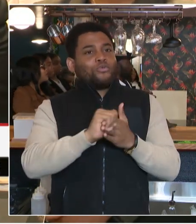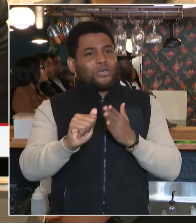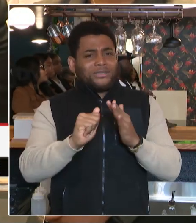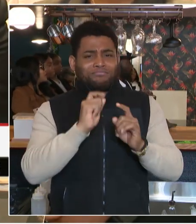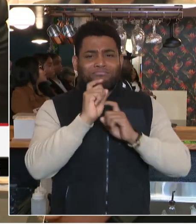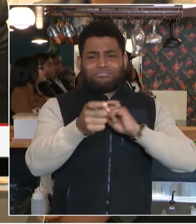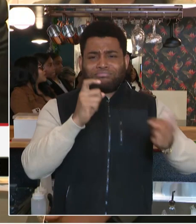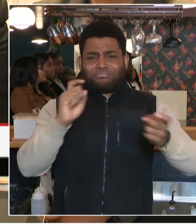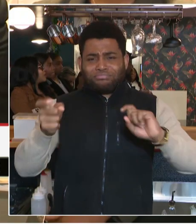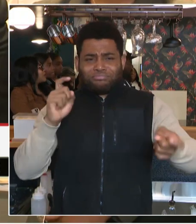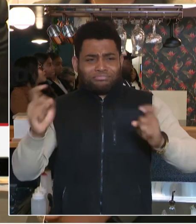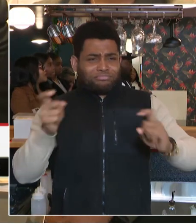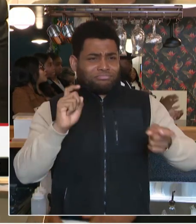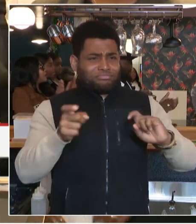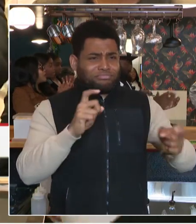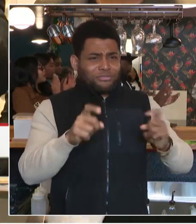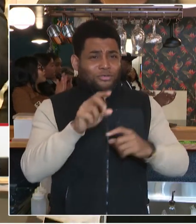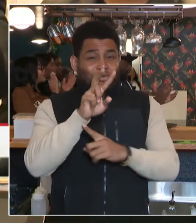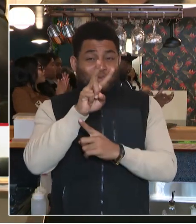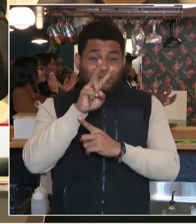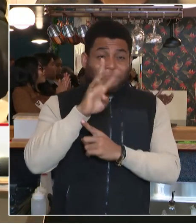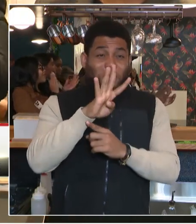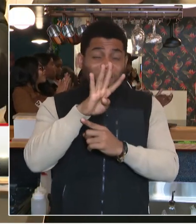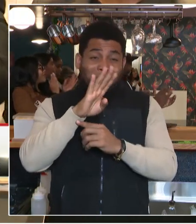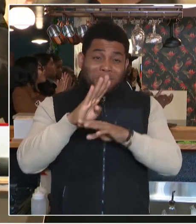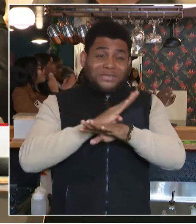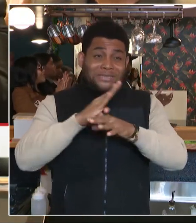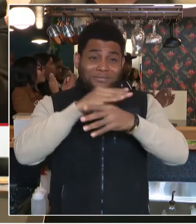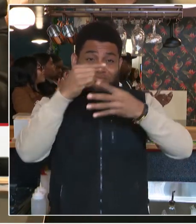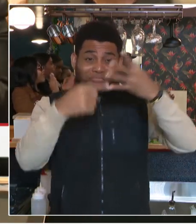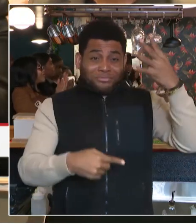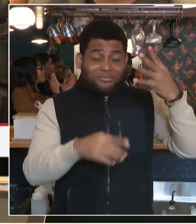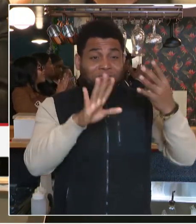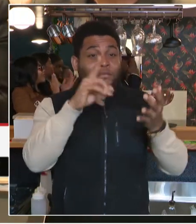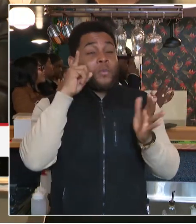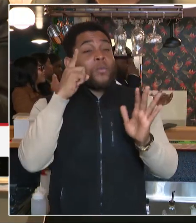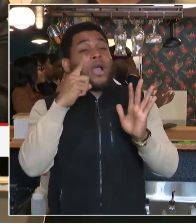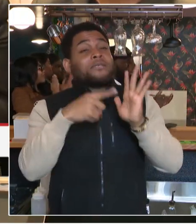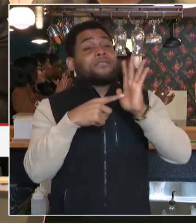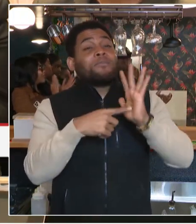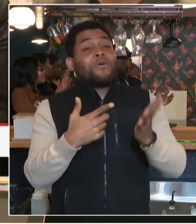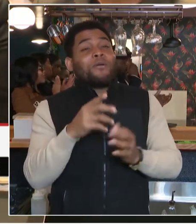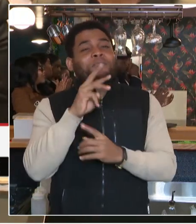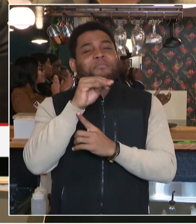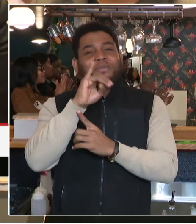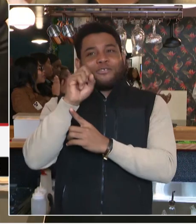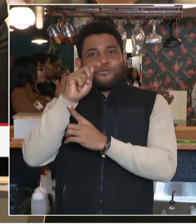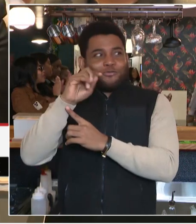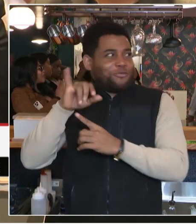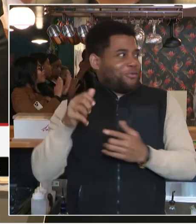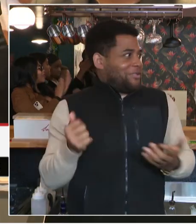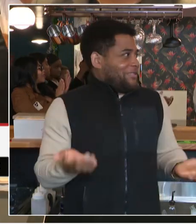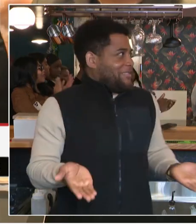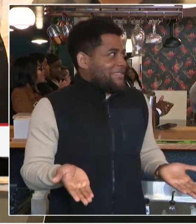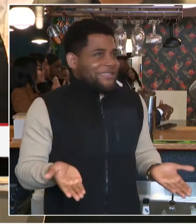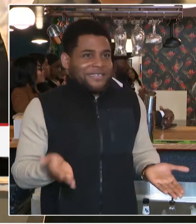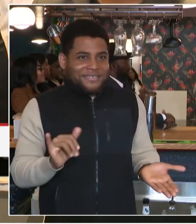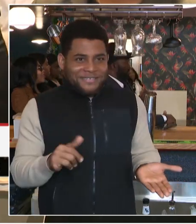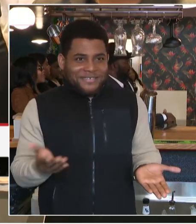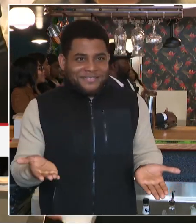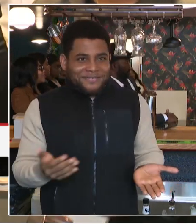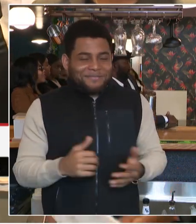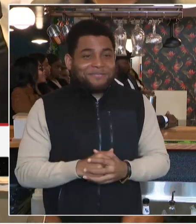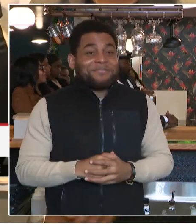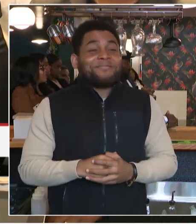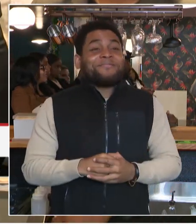including Miss Toya's. What we know is that when